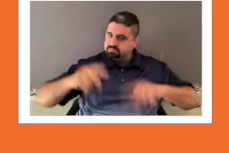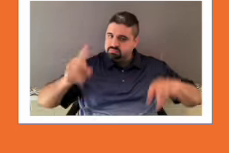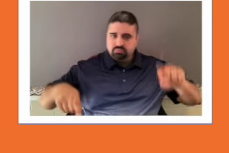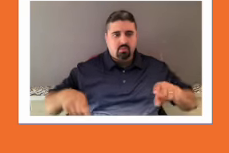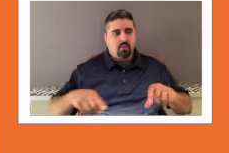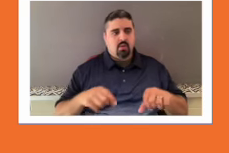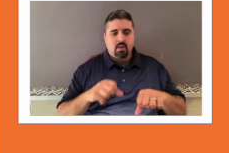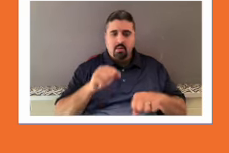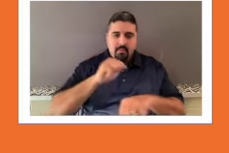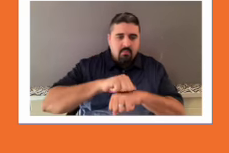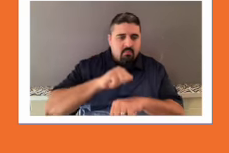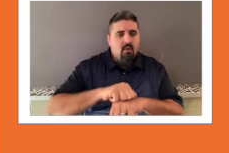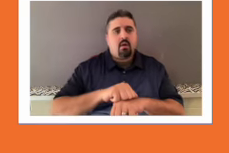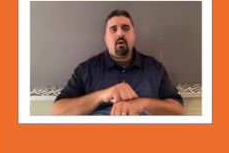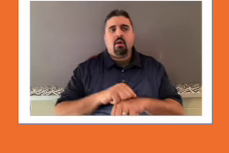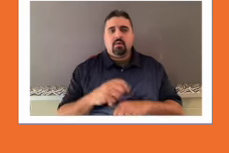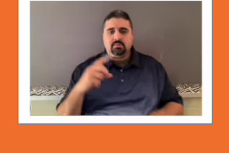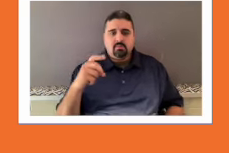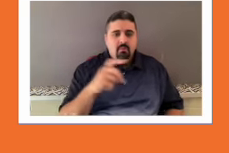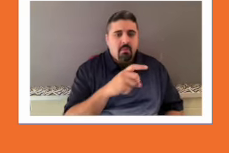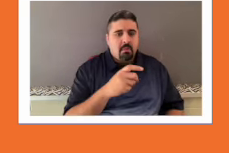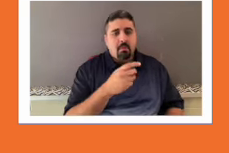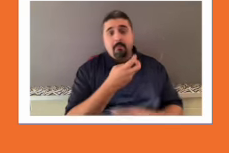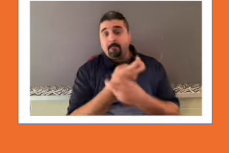worms, bones, and ants,